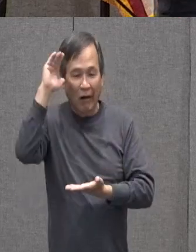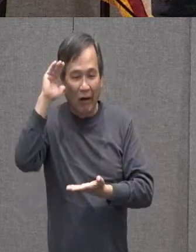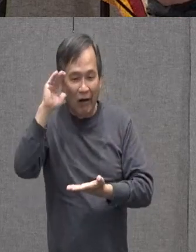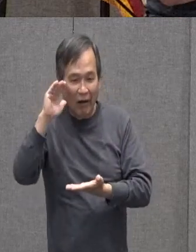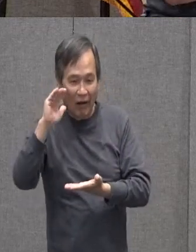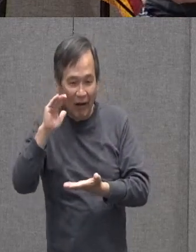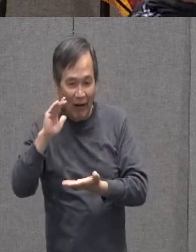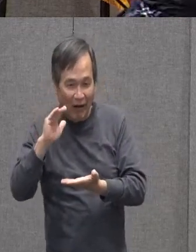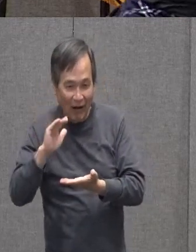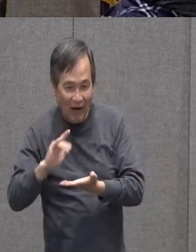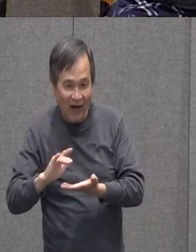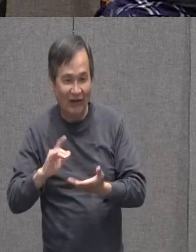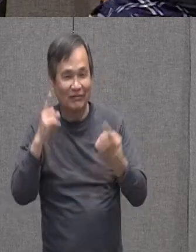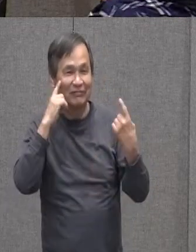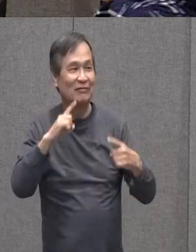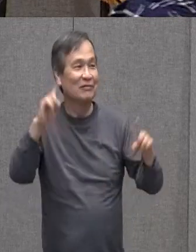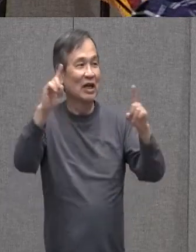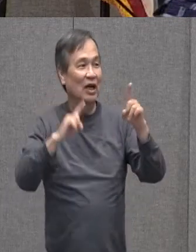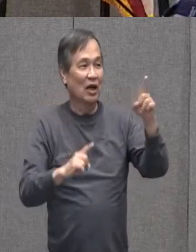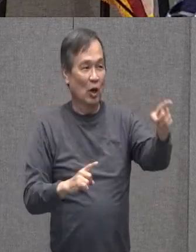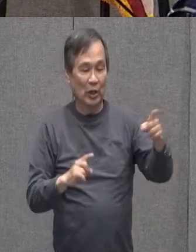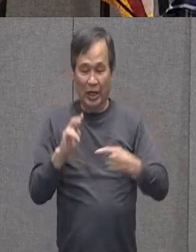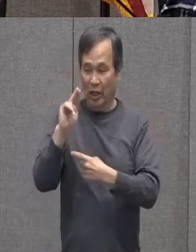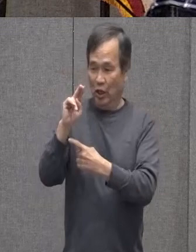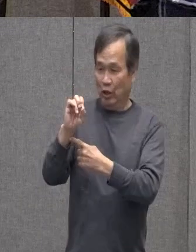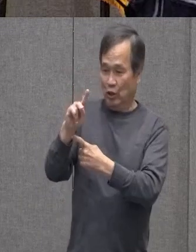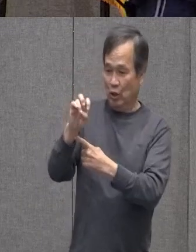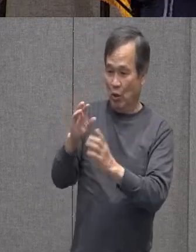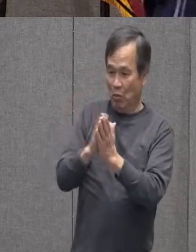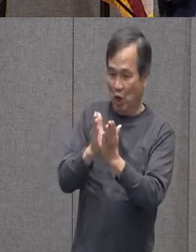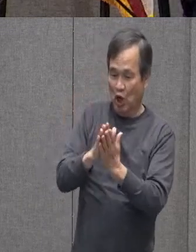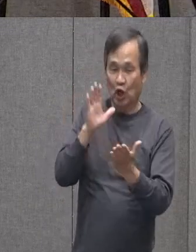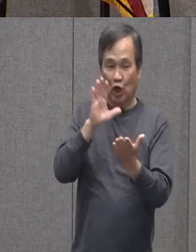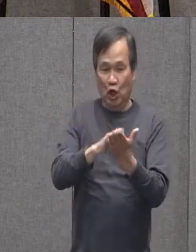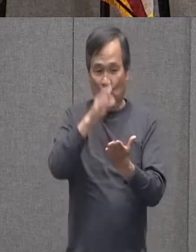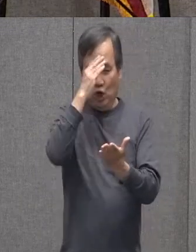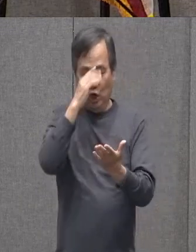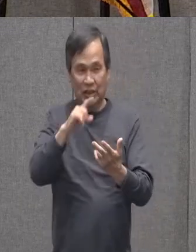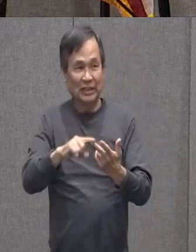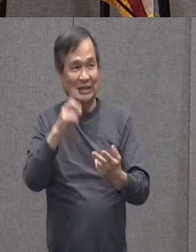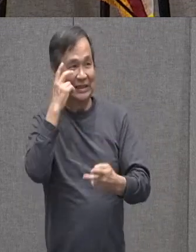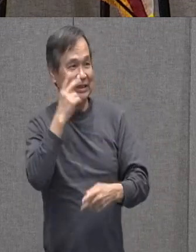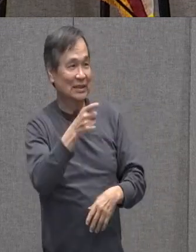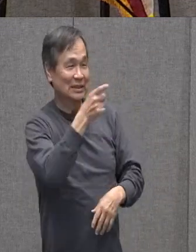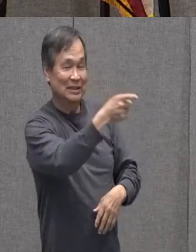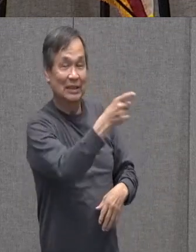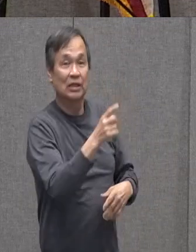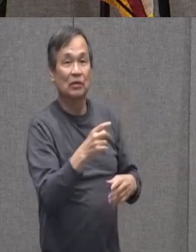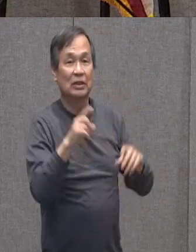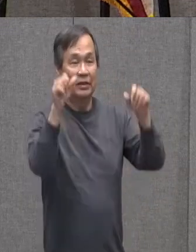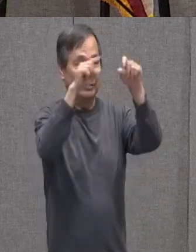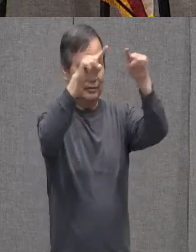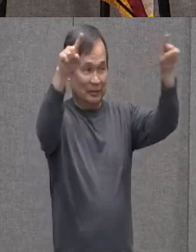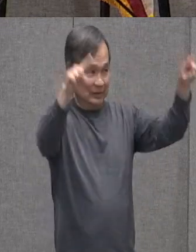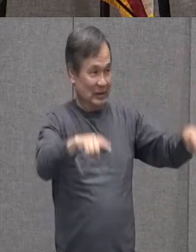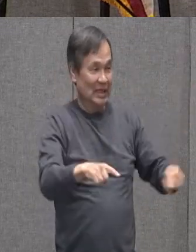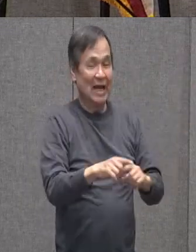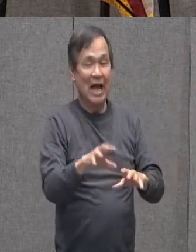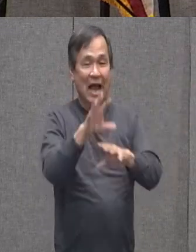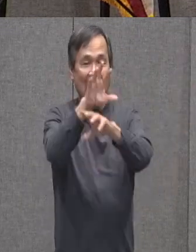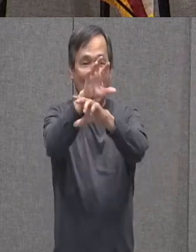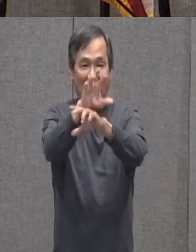what Mr. Abeda just said, if you have your notebook and you're learning, and if we're looking over here at our habits of mind, you have to make sure you have